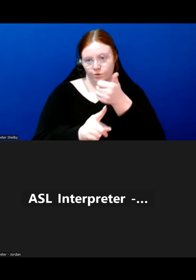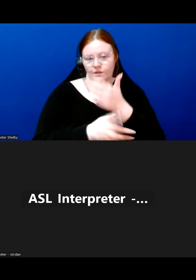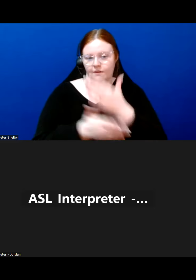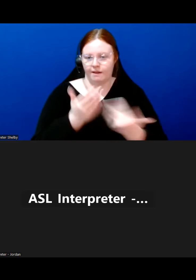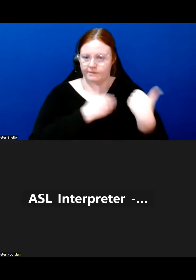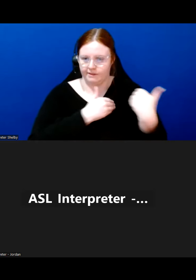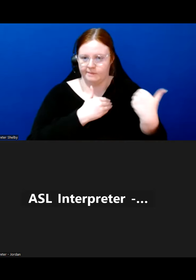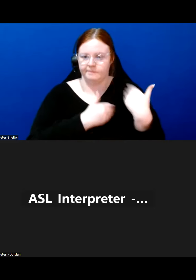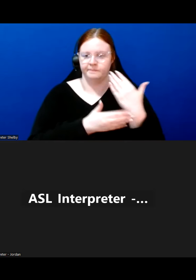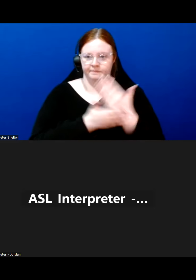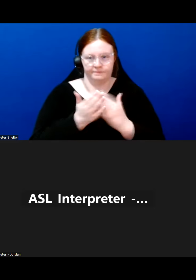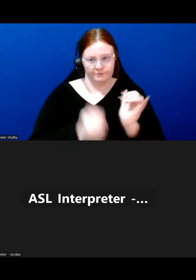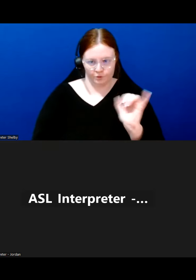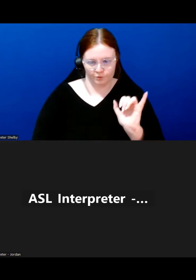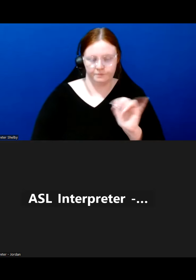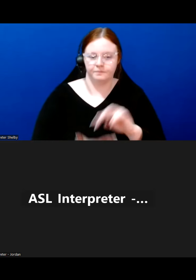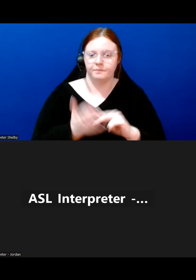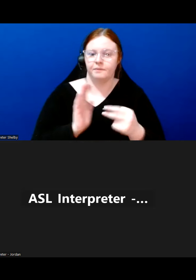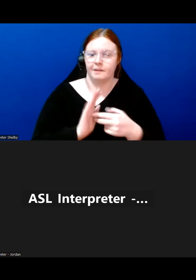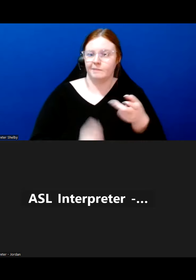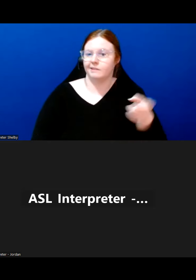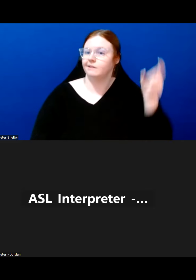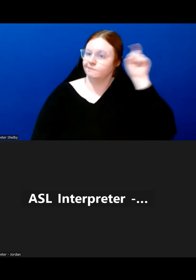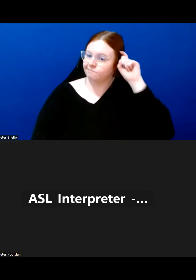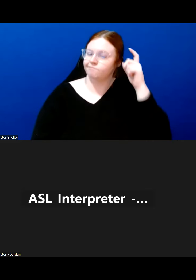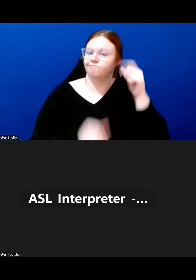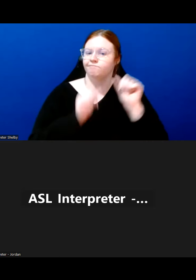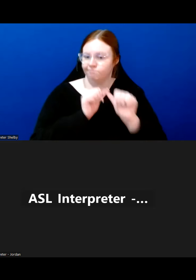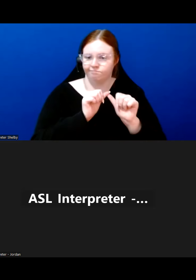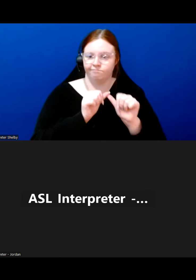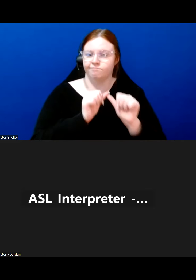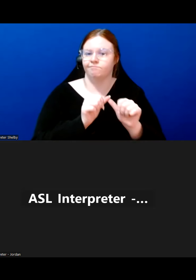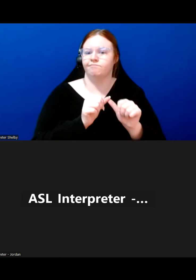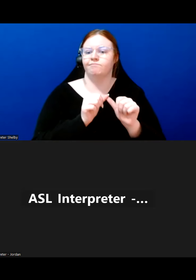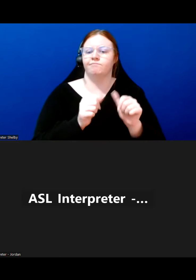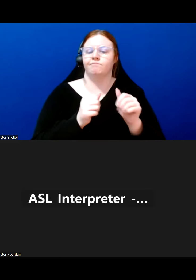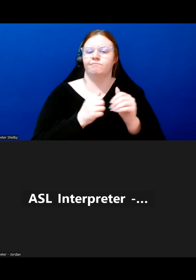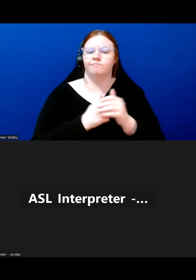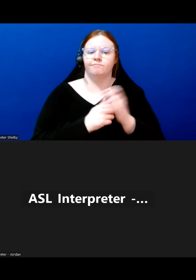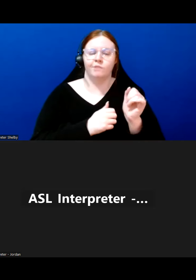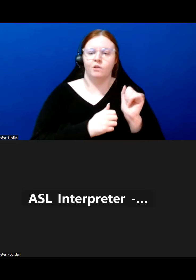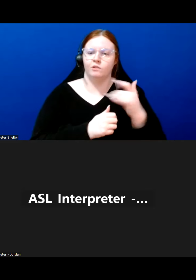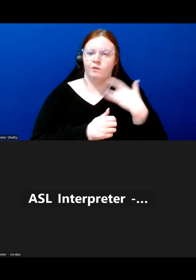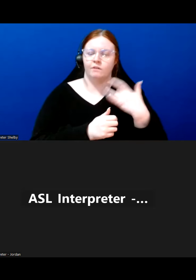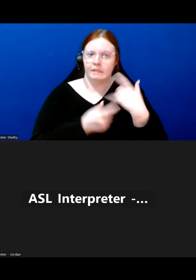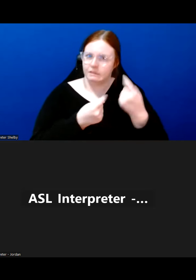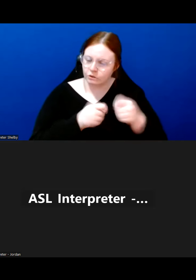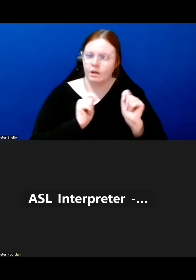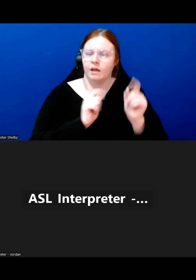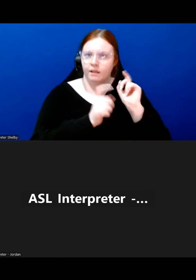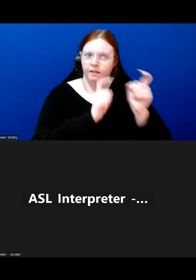So that means wearing your devices regularly, getting adjusted to them, because it is